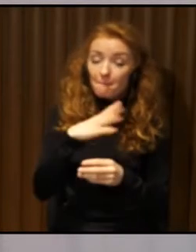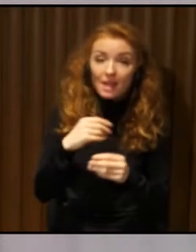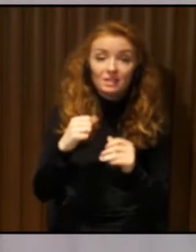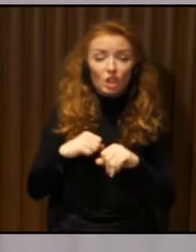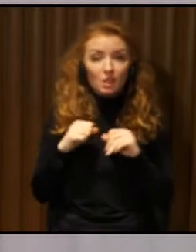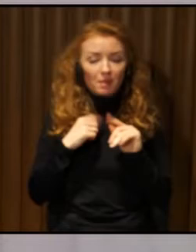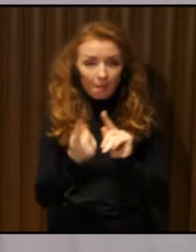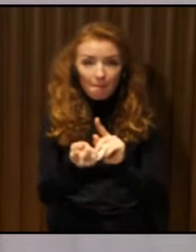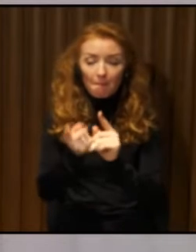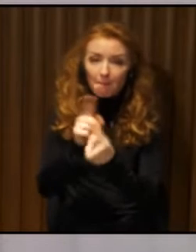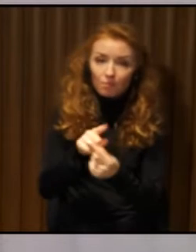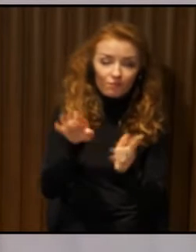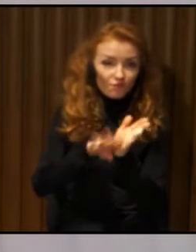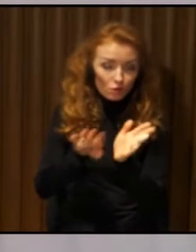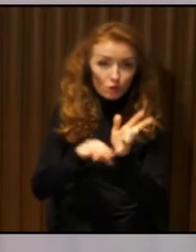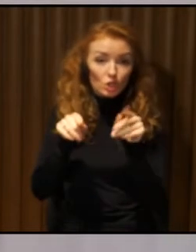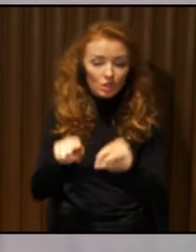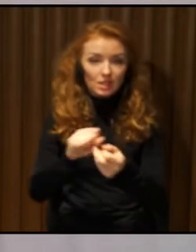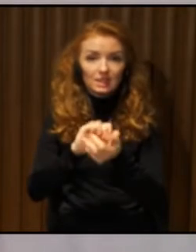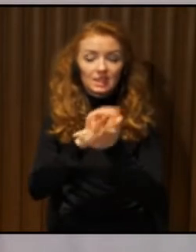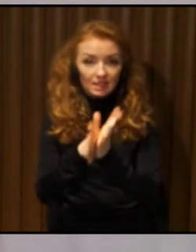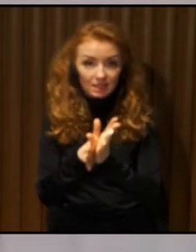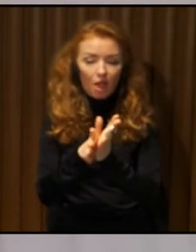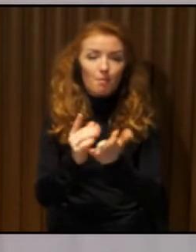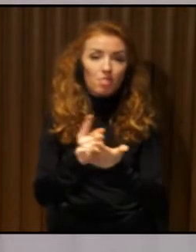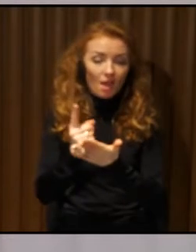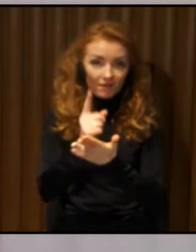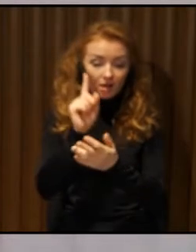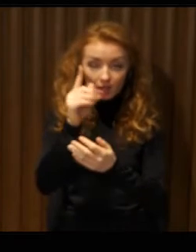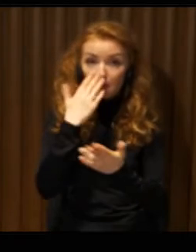effects that it's had. So I'll just share my screen here.